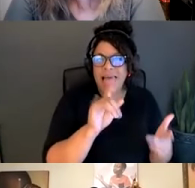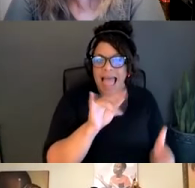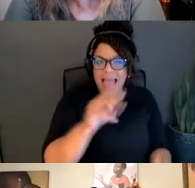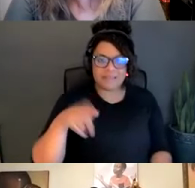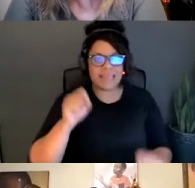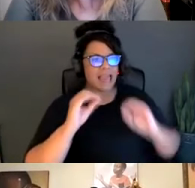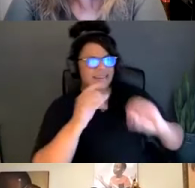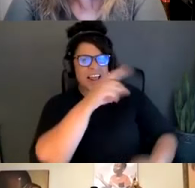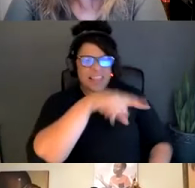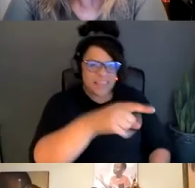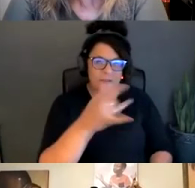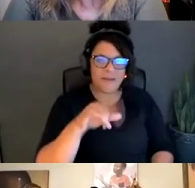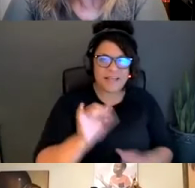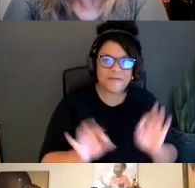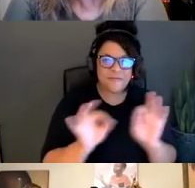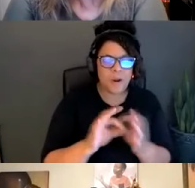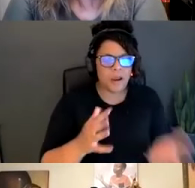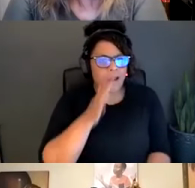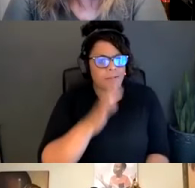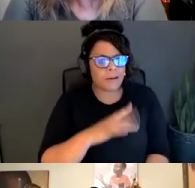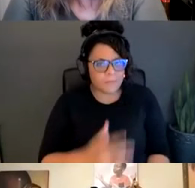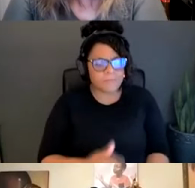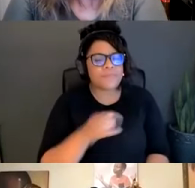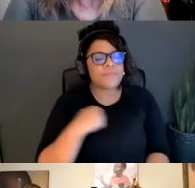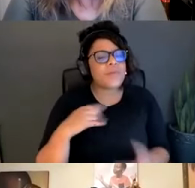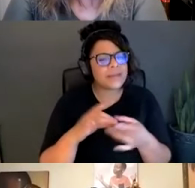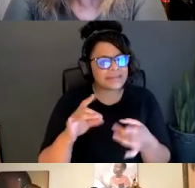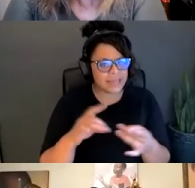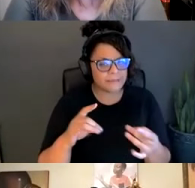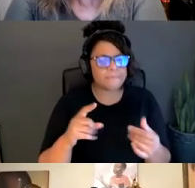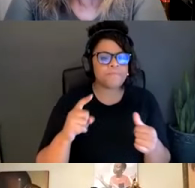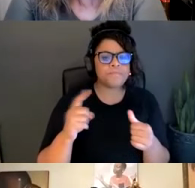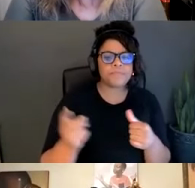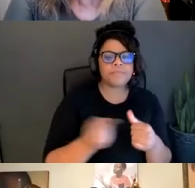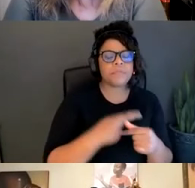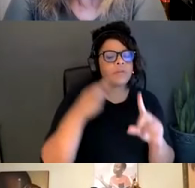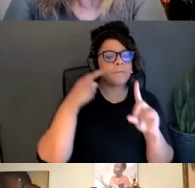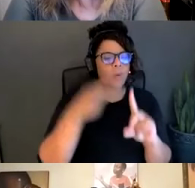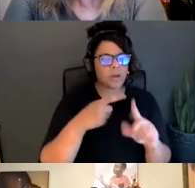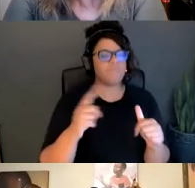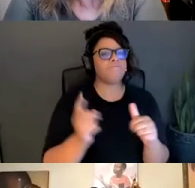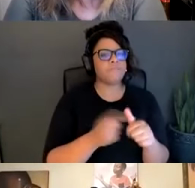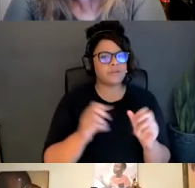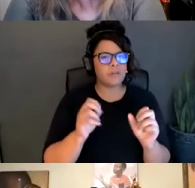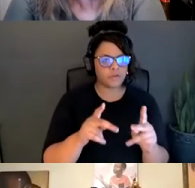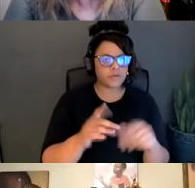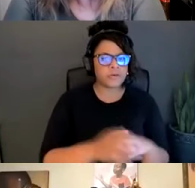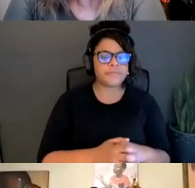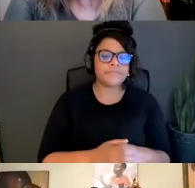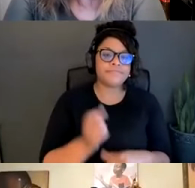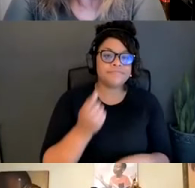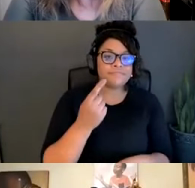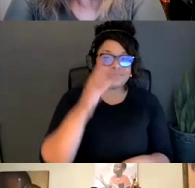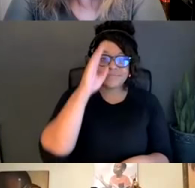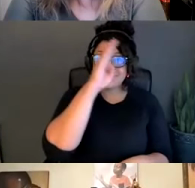so important. And so, like we said in the first bullet, the first opportunity of, we can never discredit